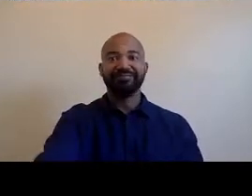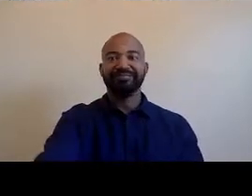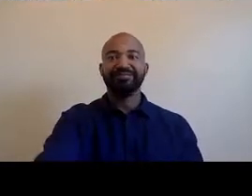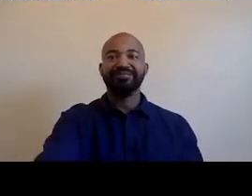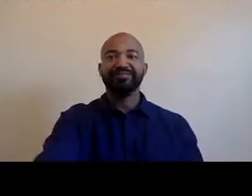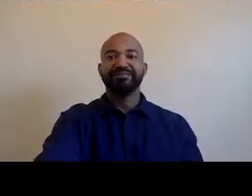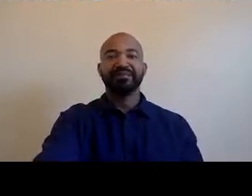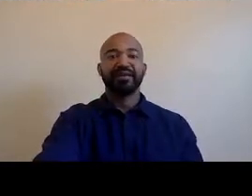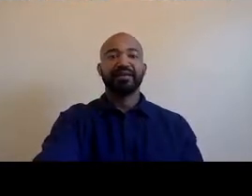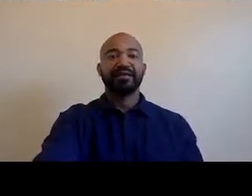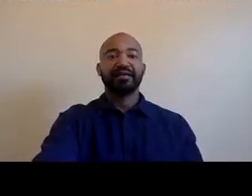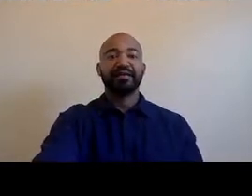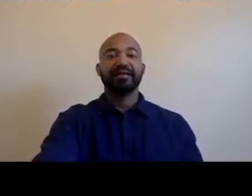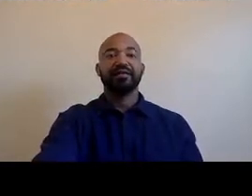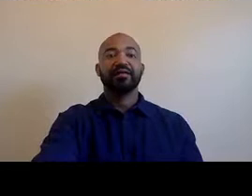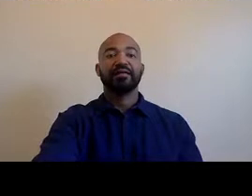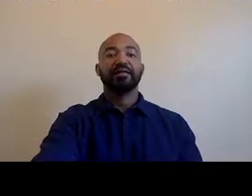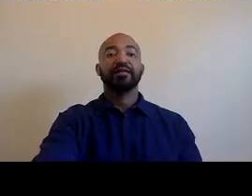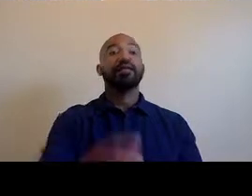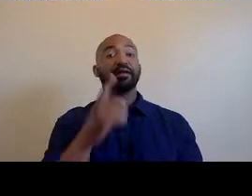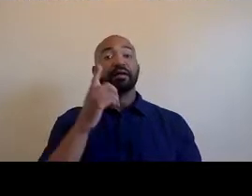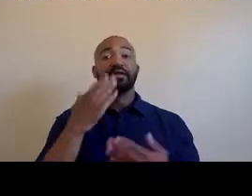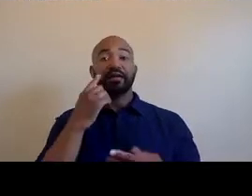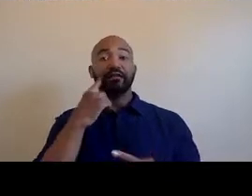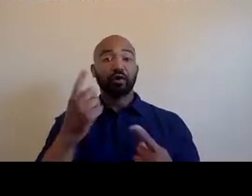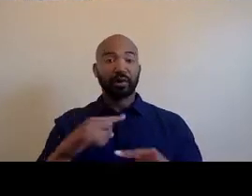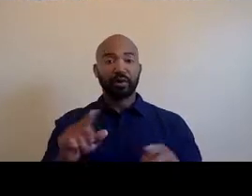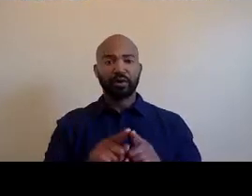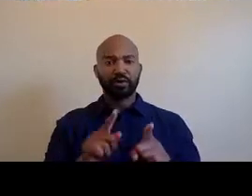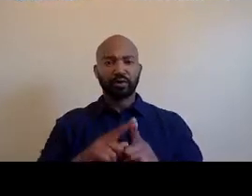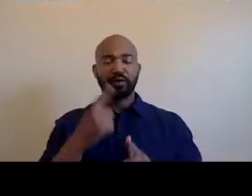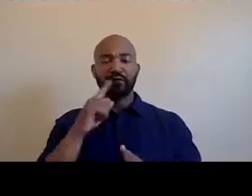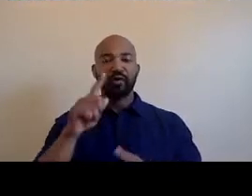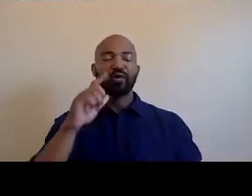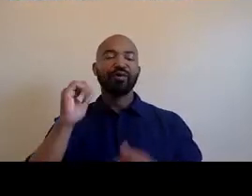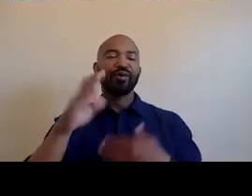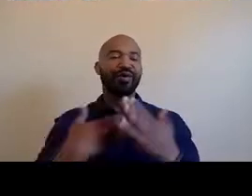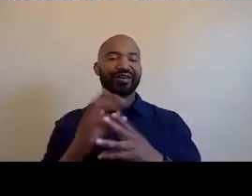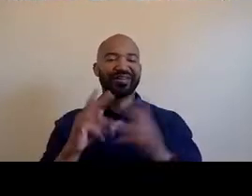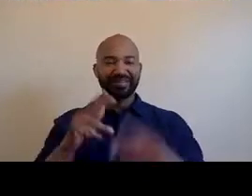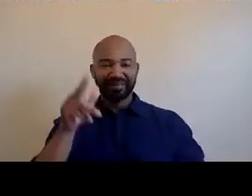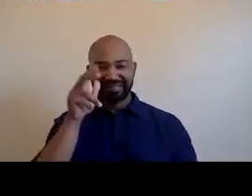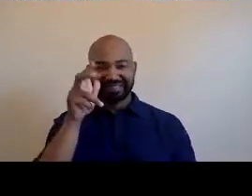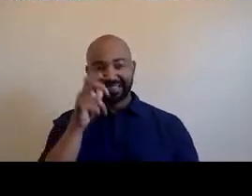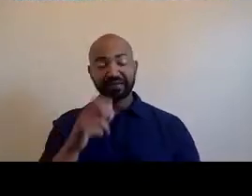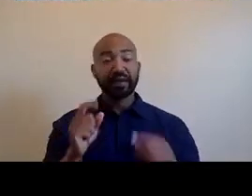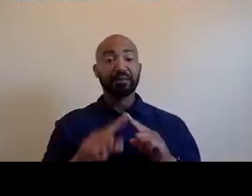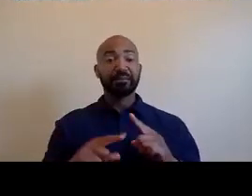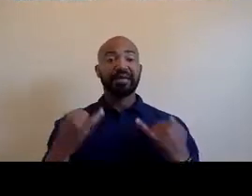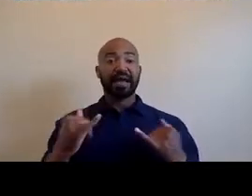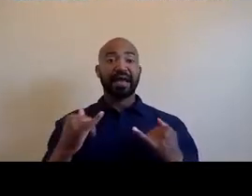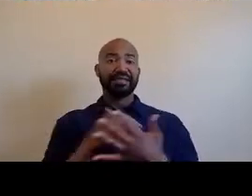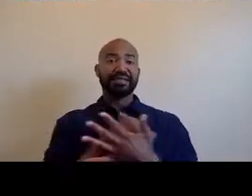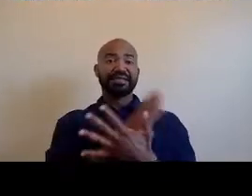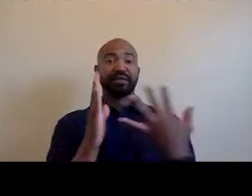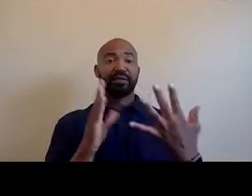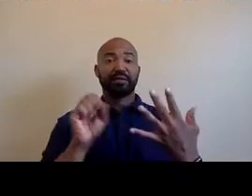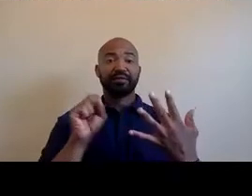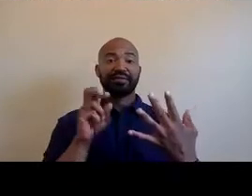here, and thanks all for being here who are listening. This is one of a series of programs